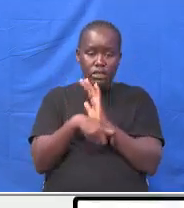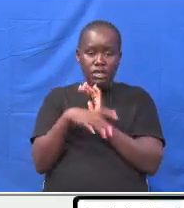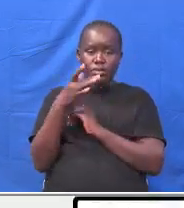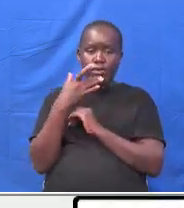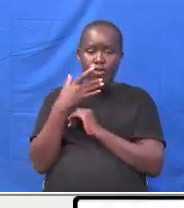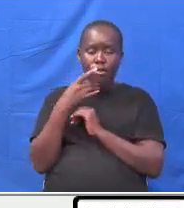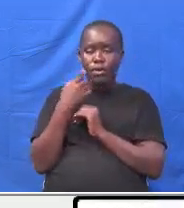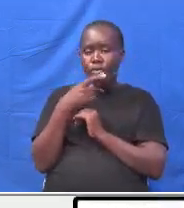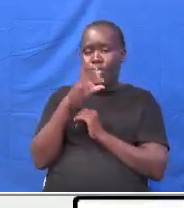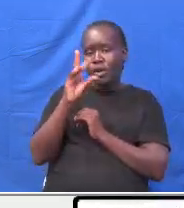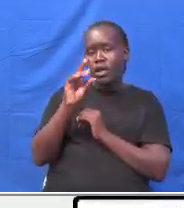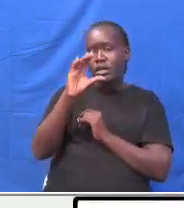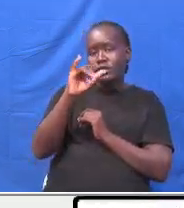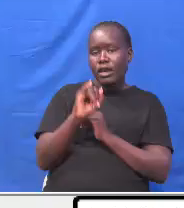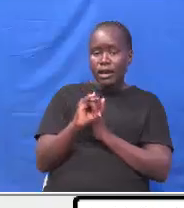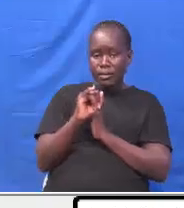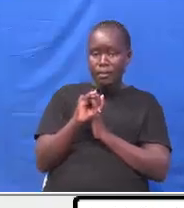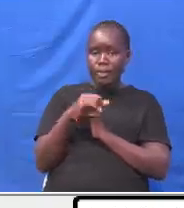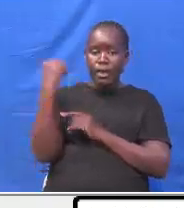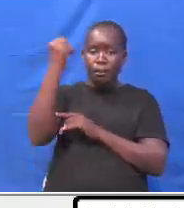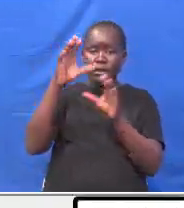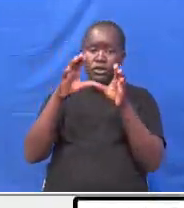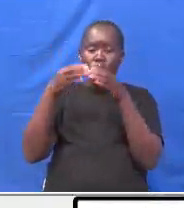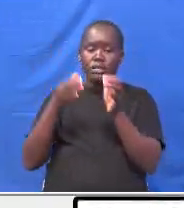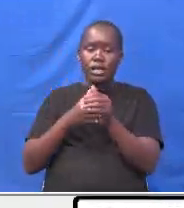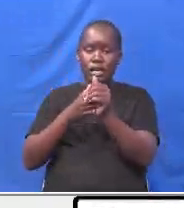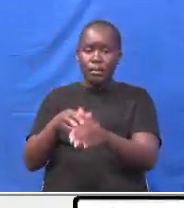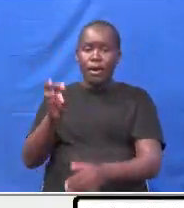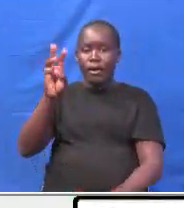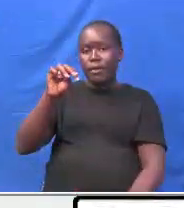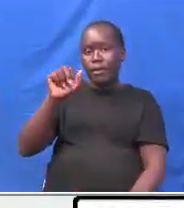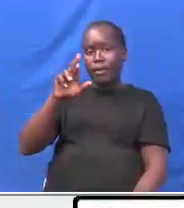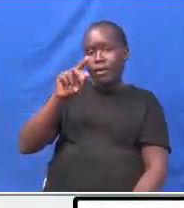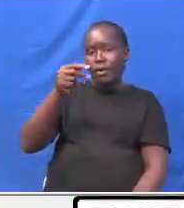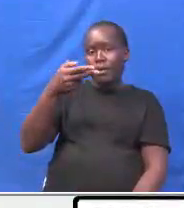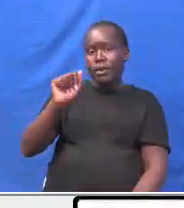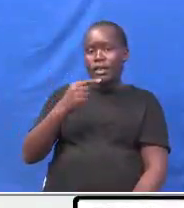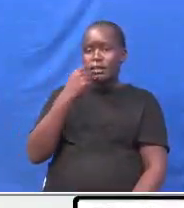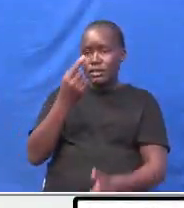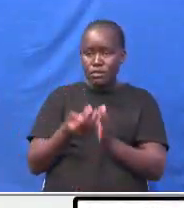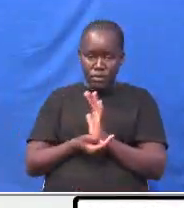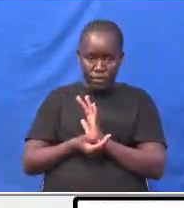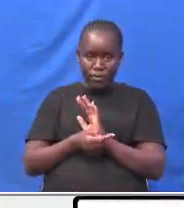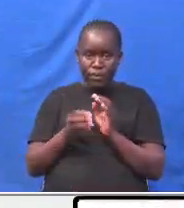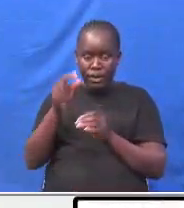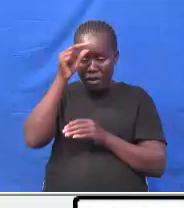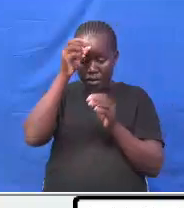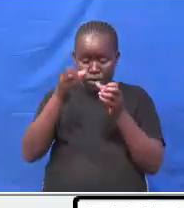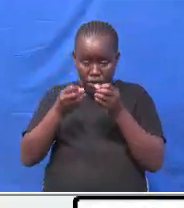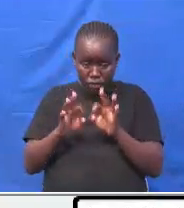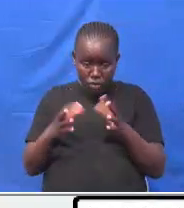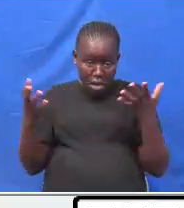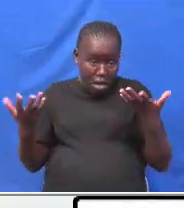DCI. Political class led by Narc Kenya Party leader Martha Karua questioned government officials in the manner they